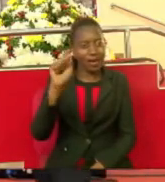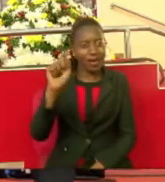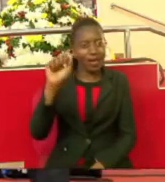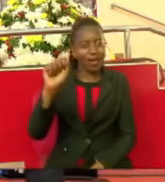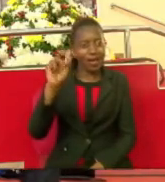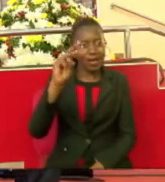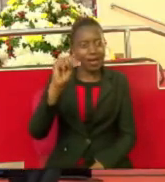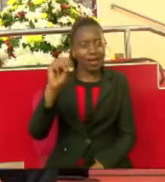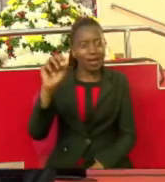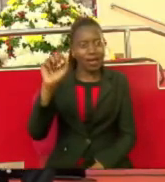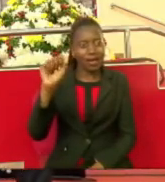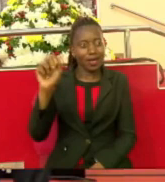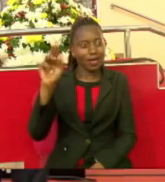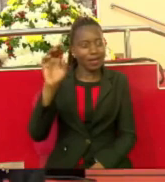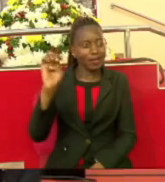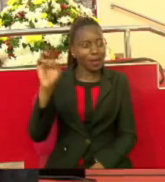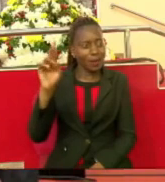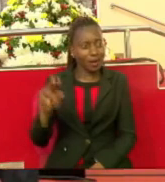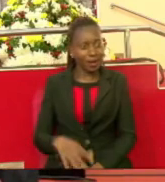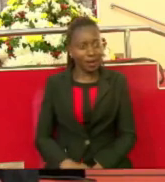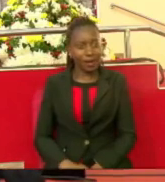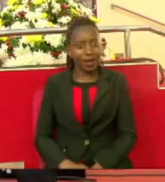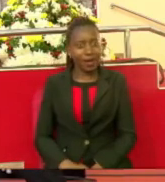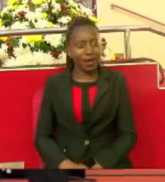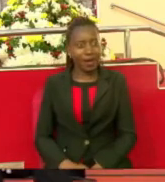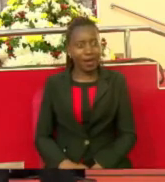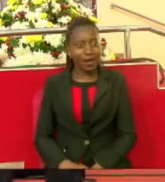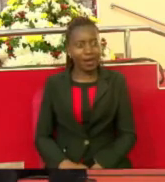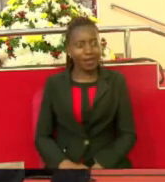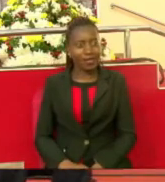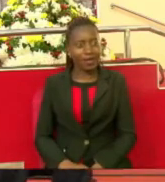But God will always said, destiny help us.